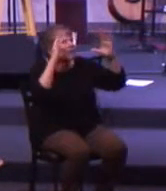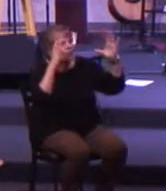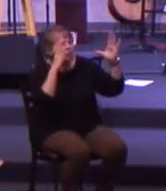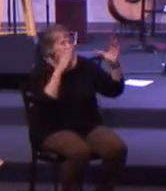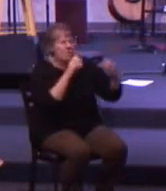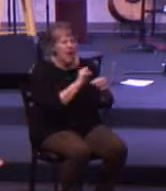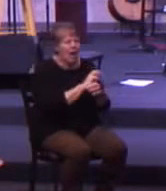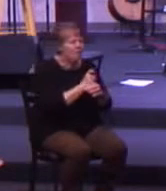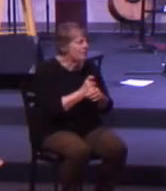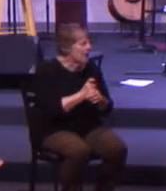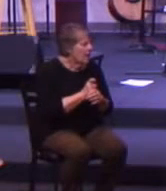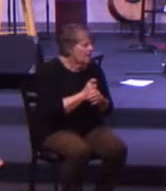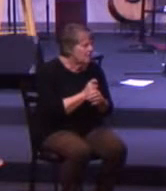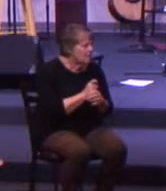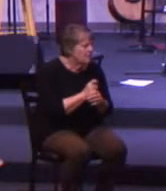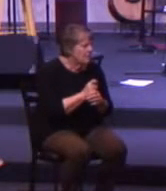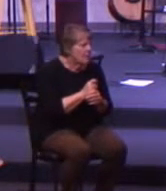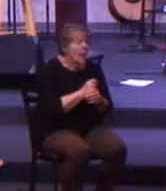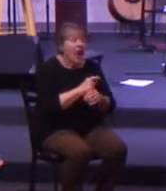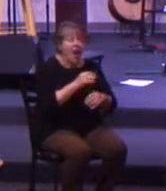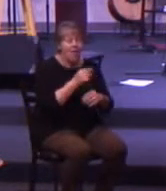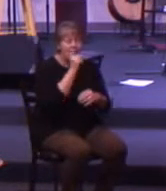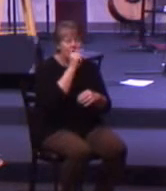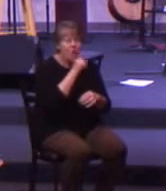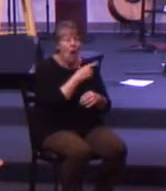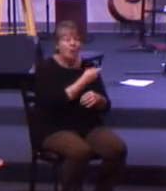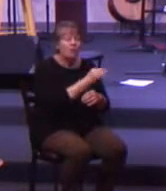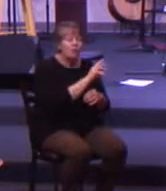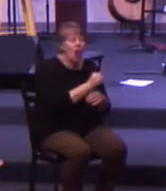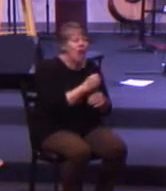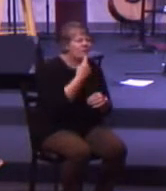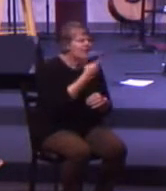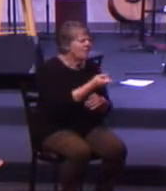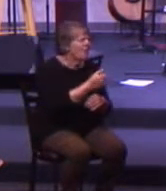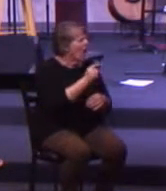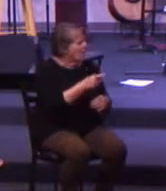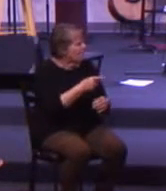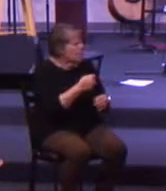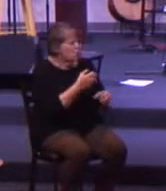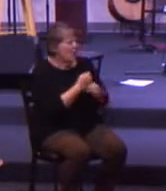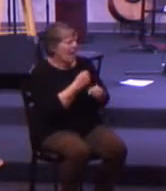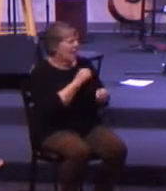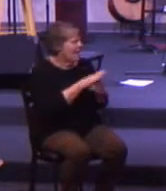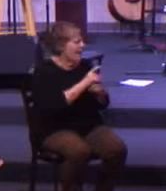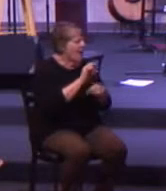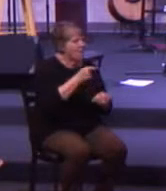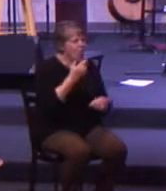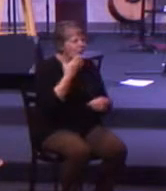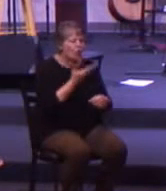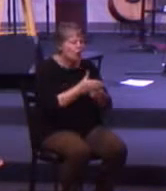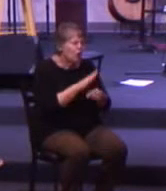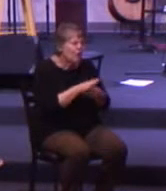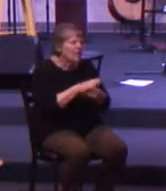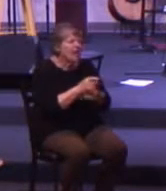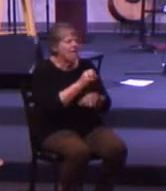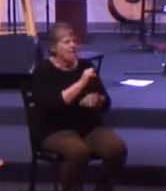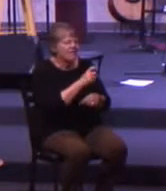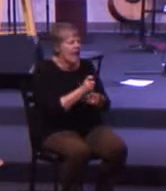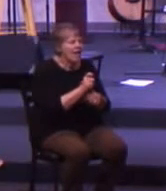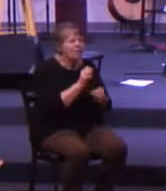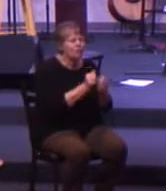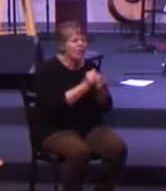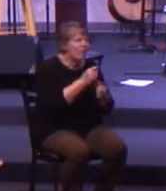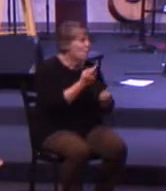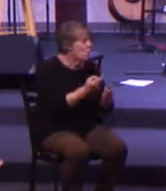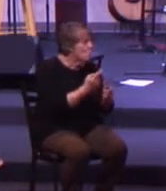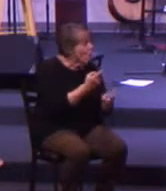of this world make to us. The promise that if you get enough sex or good enough sex with the right people or with enough people, then you're going to find whatever your